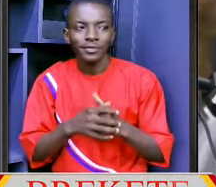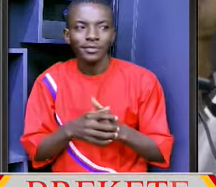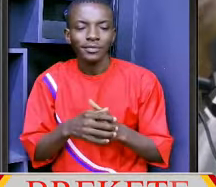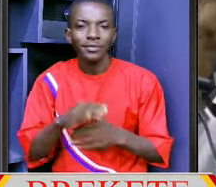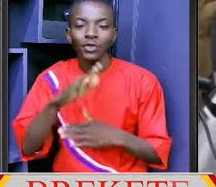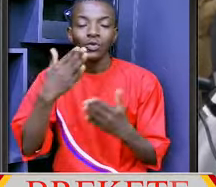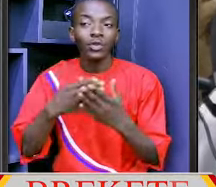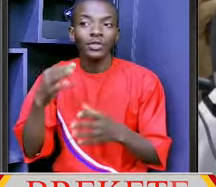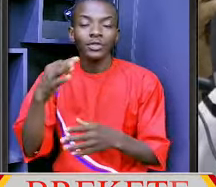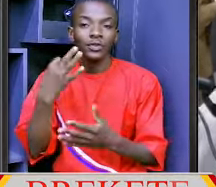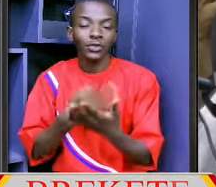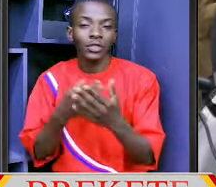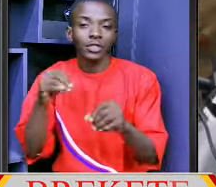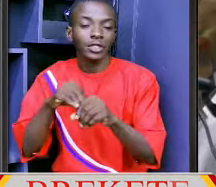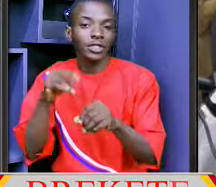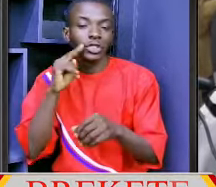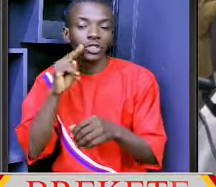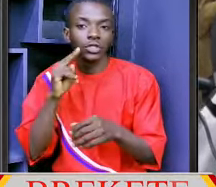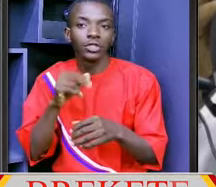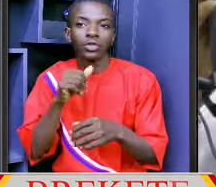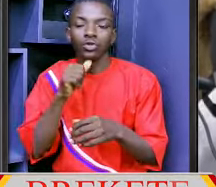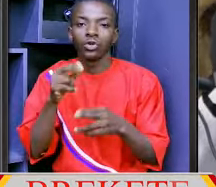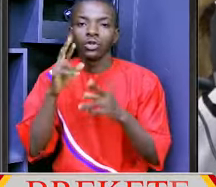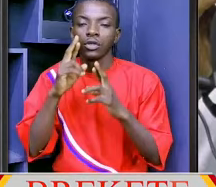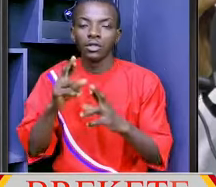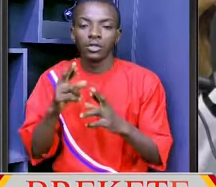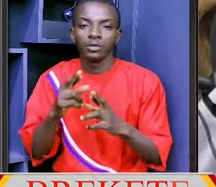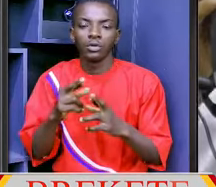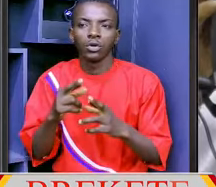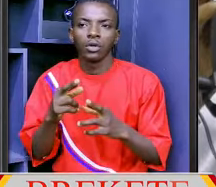All the Fulanis wait there for Nigeria. No respond.